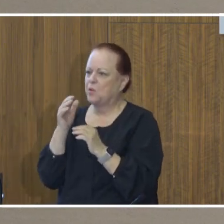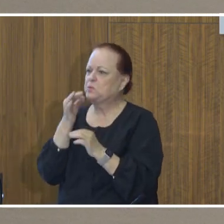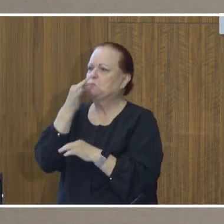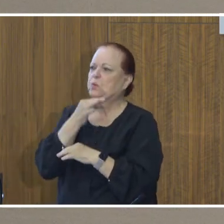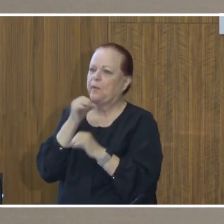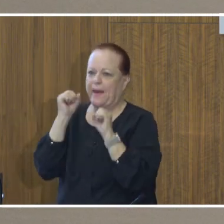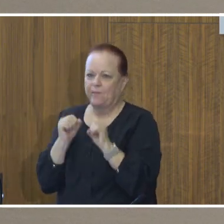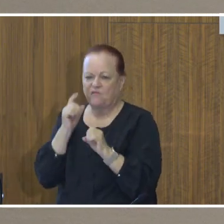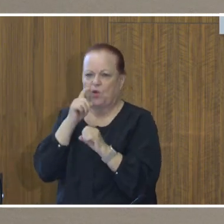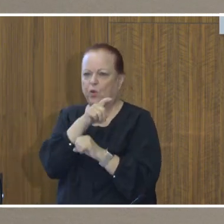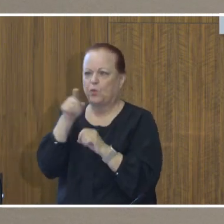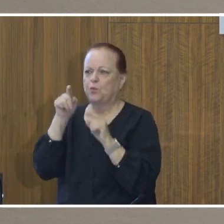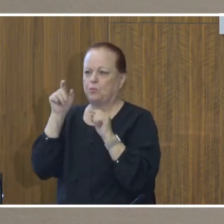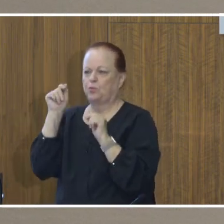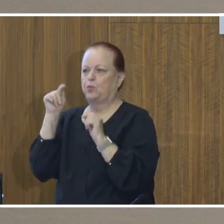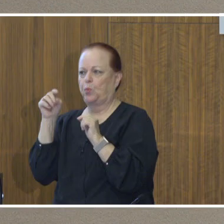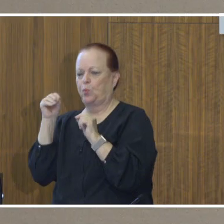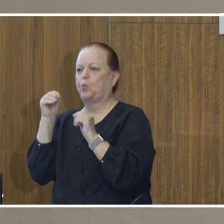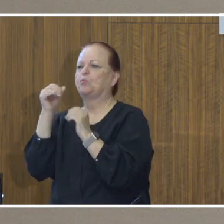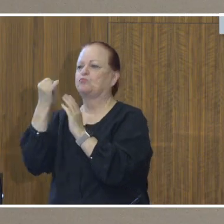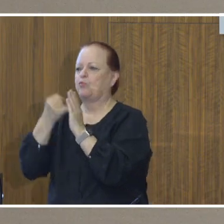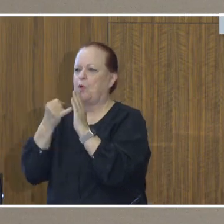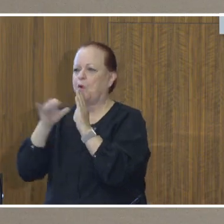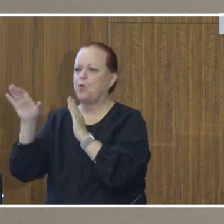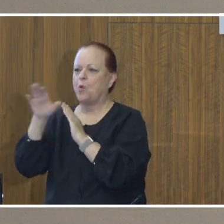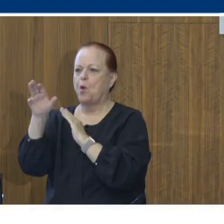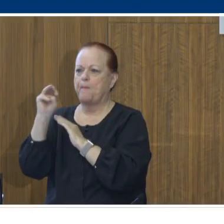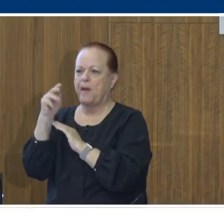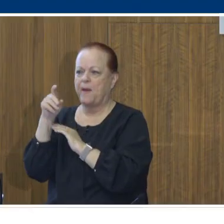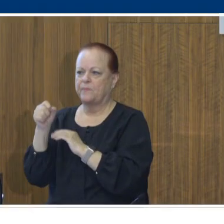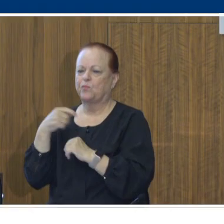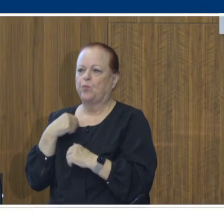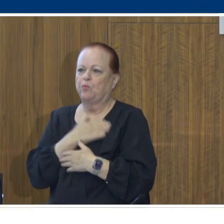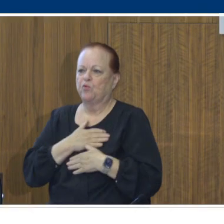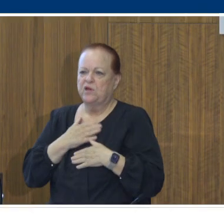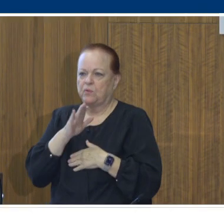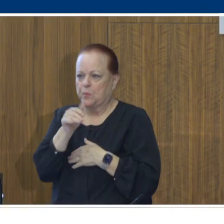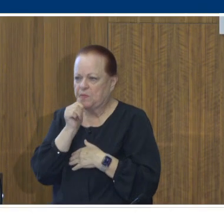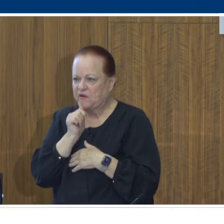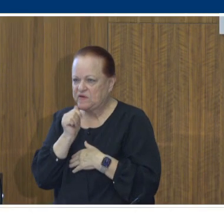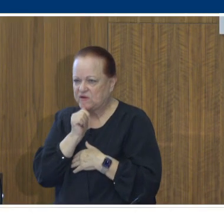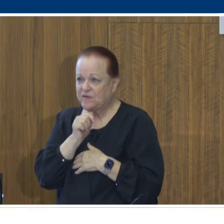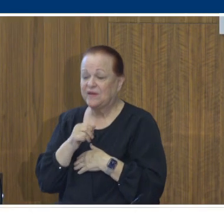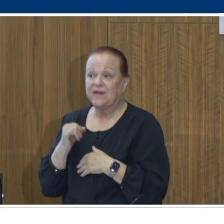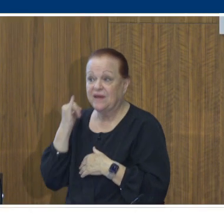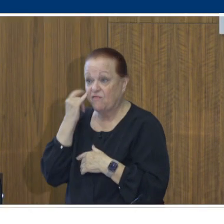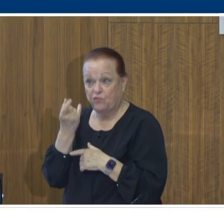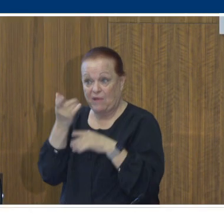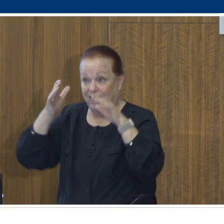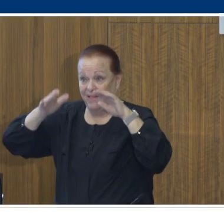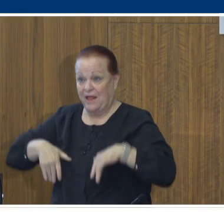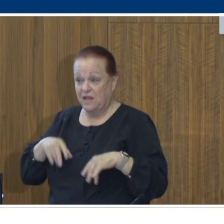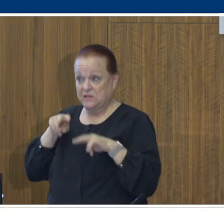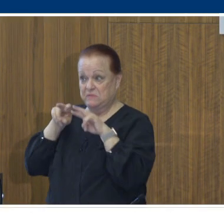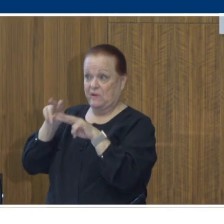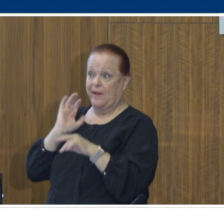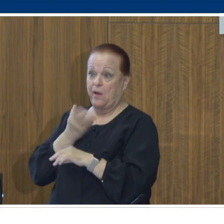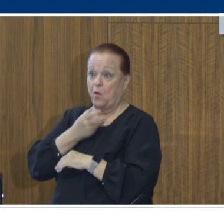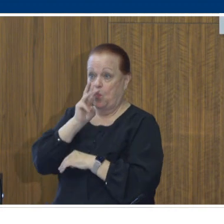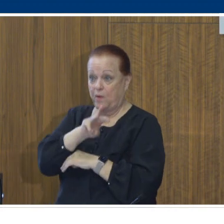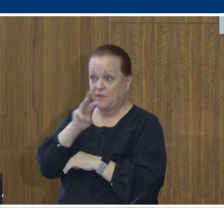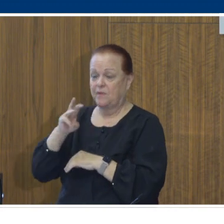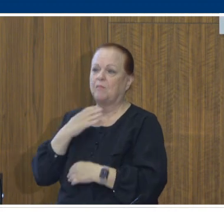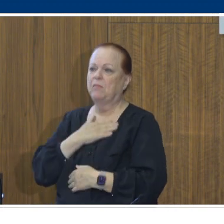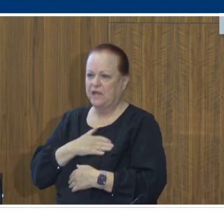draw the maps and have the data put in there. So we appreciate your patience on that. If you haven't already been on our website, our redistricting website, please